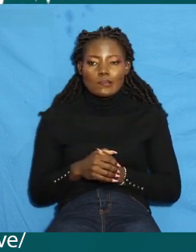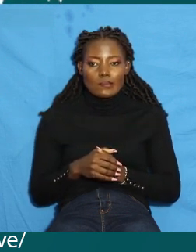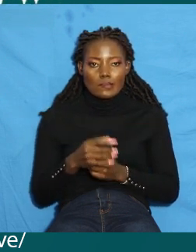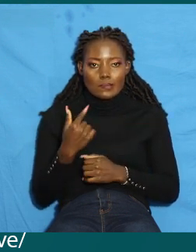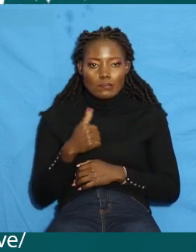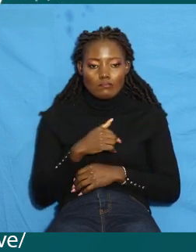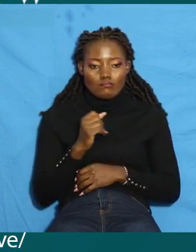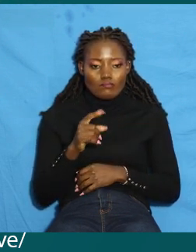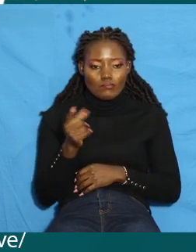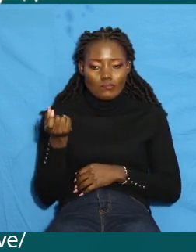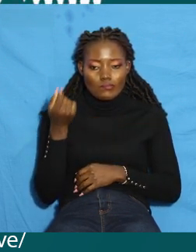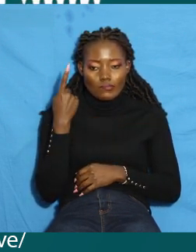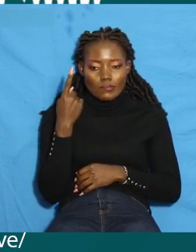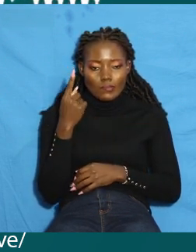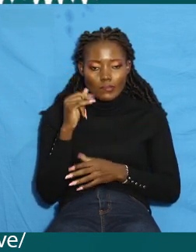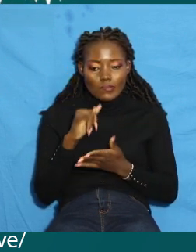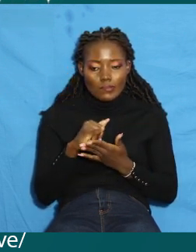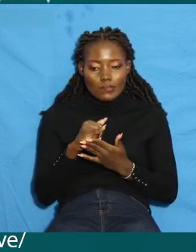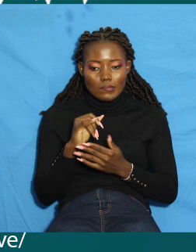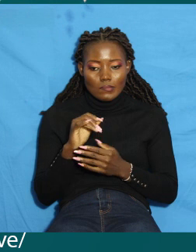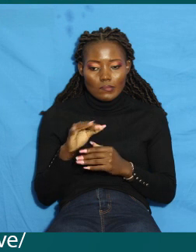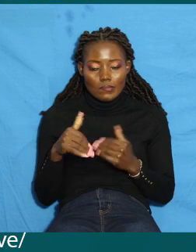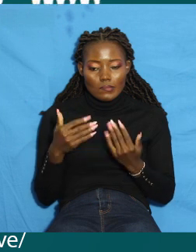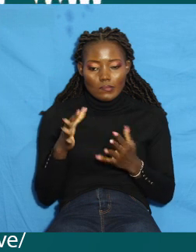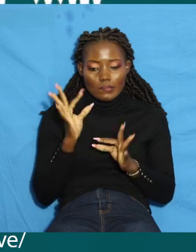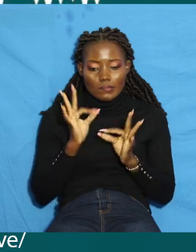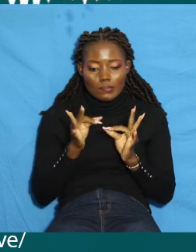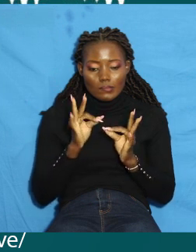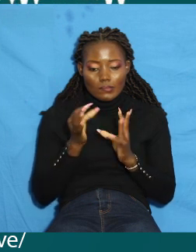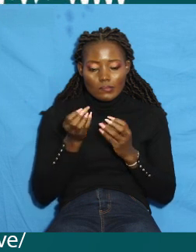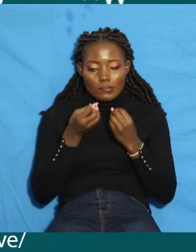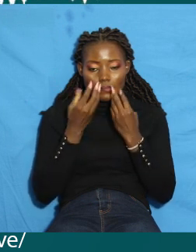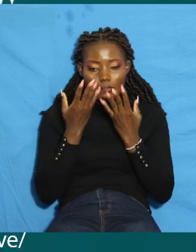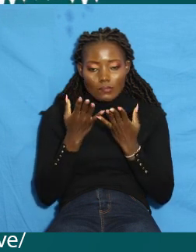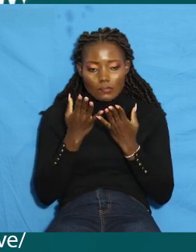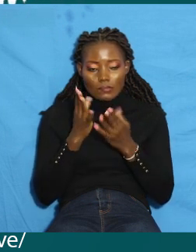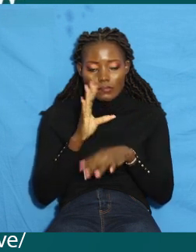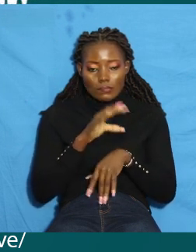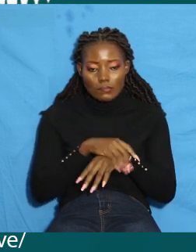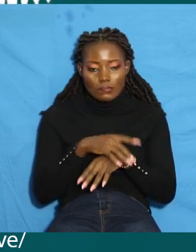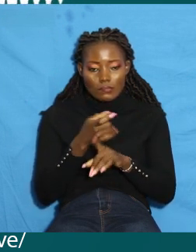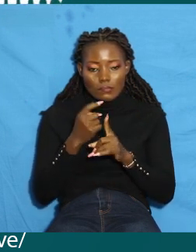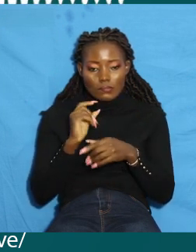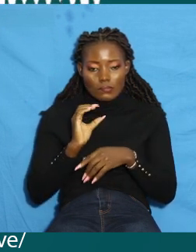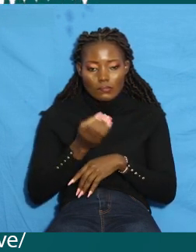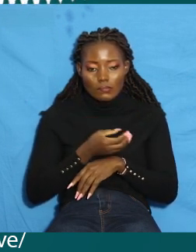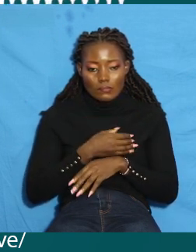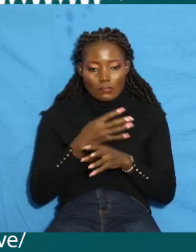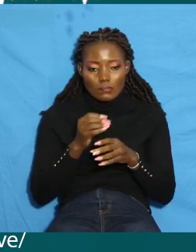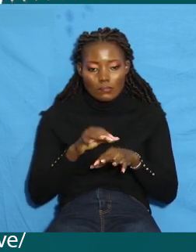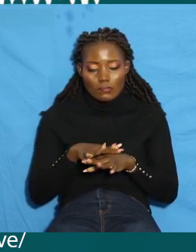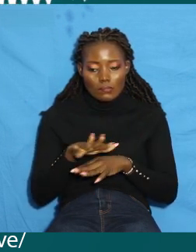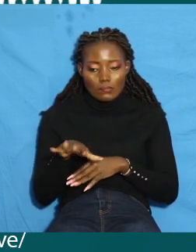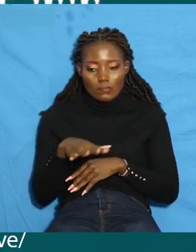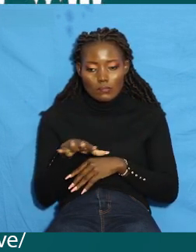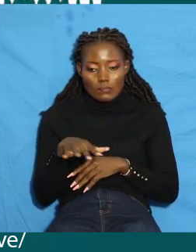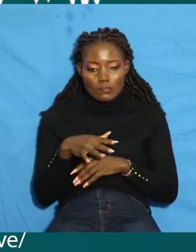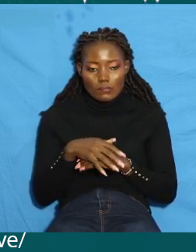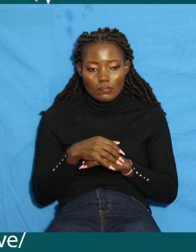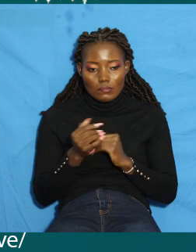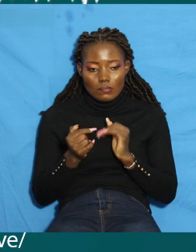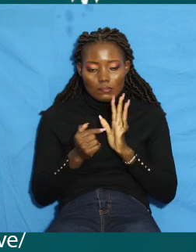to understand that how we interpret information we get from our environment determines how we